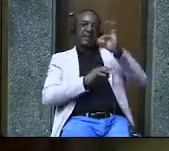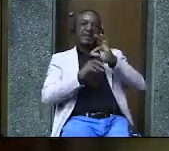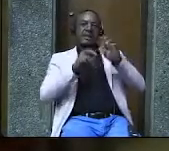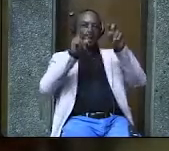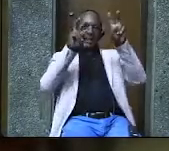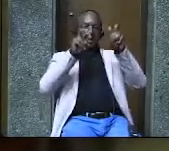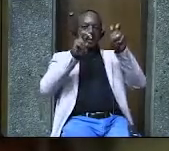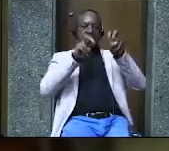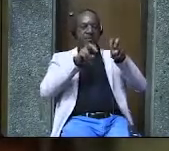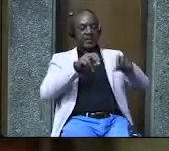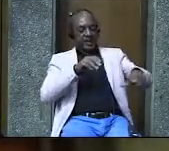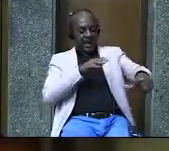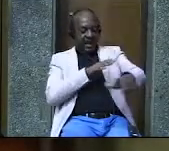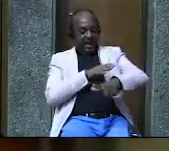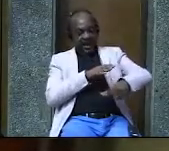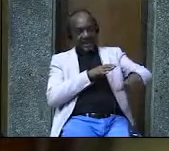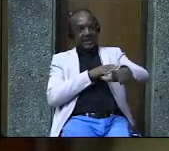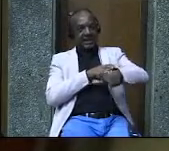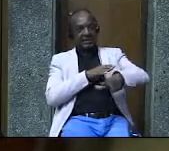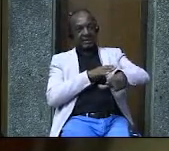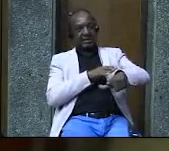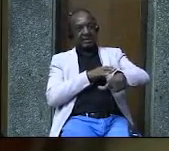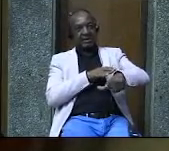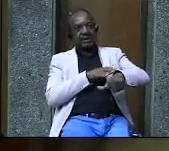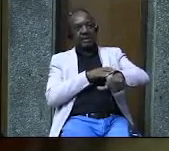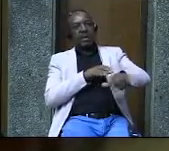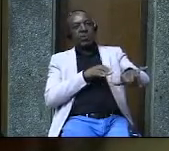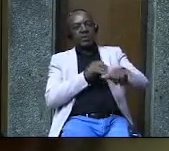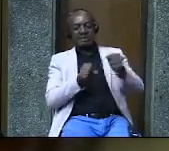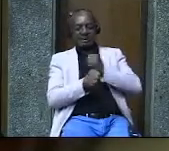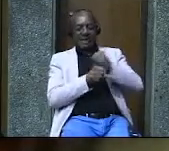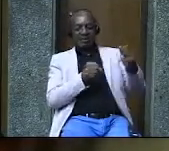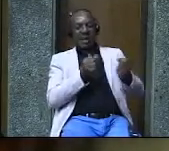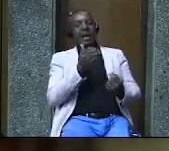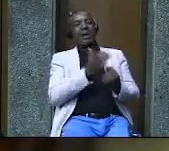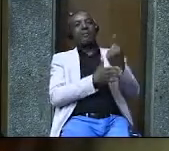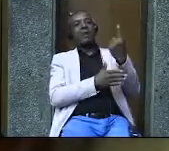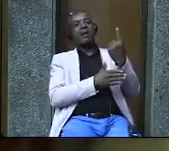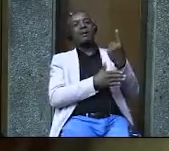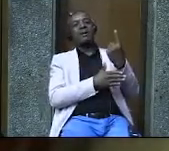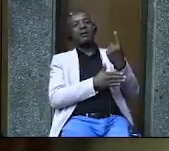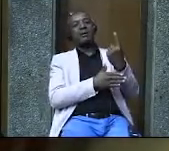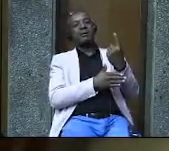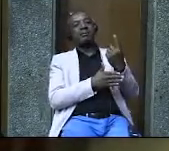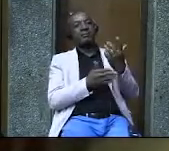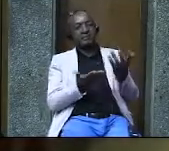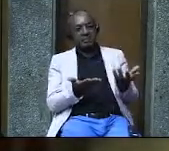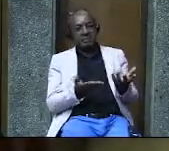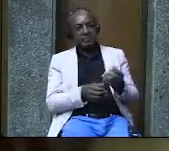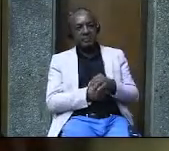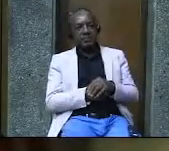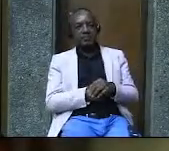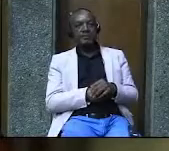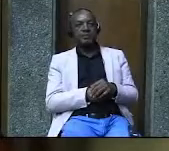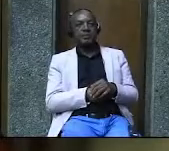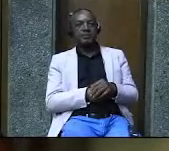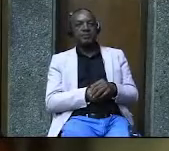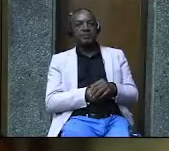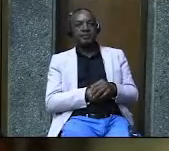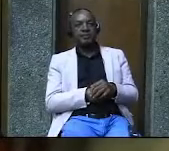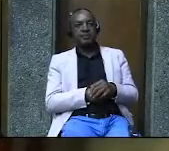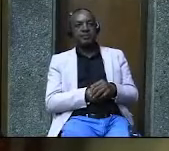in terms of land claim, esa khona ngore achieve that thing. How can the